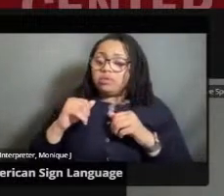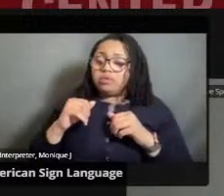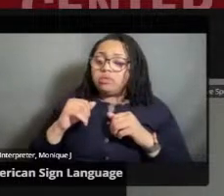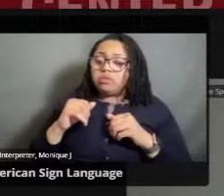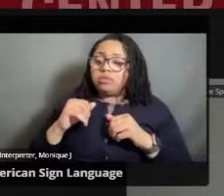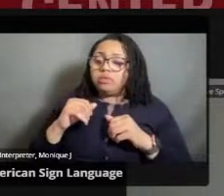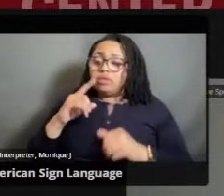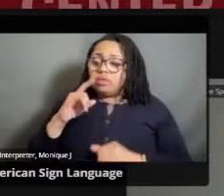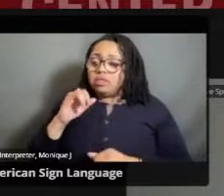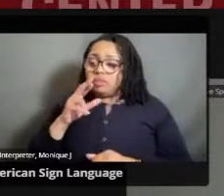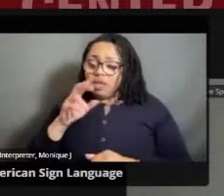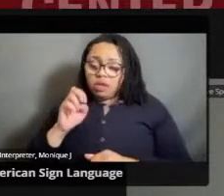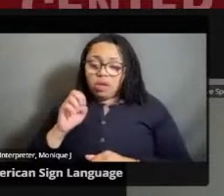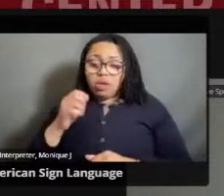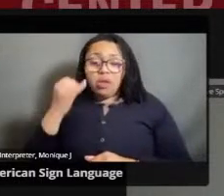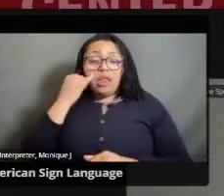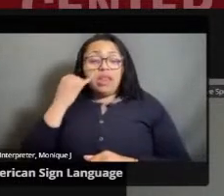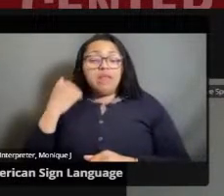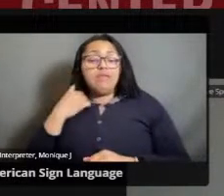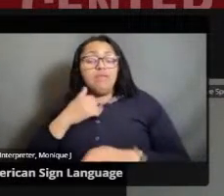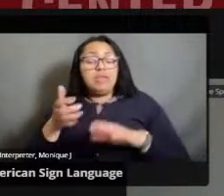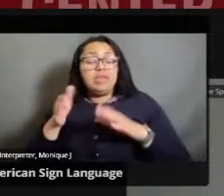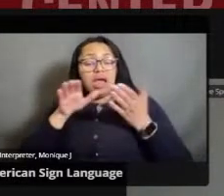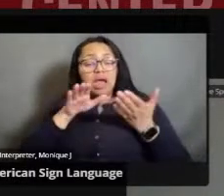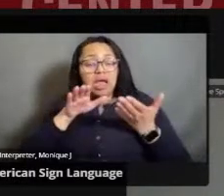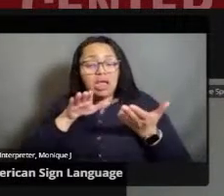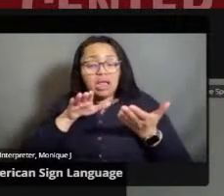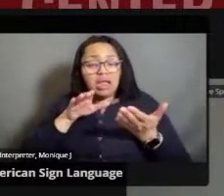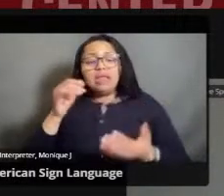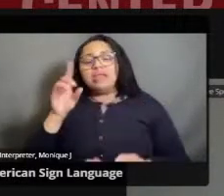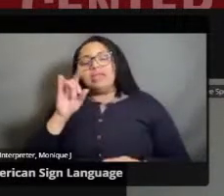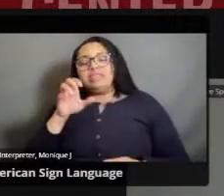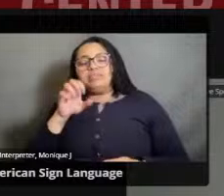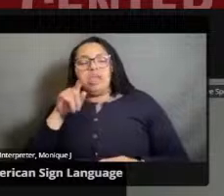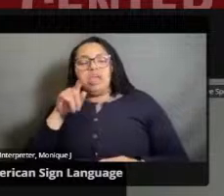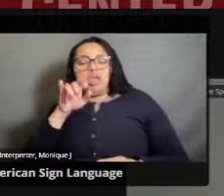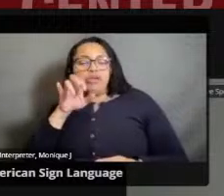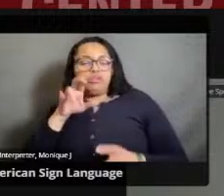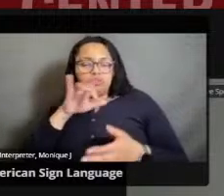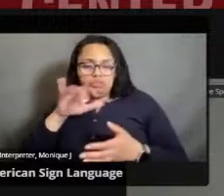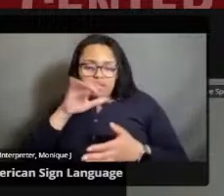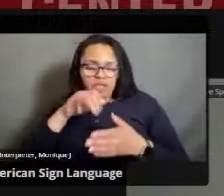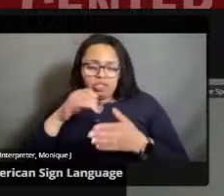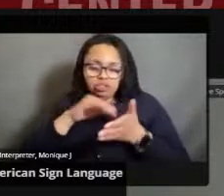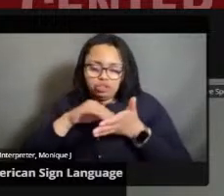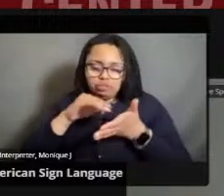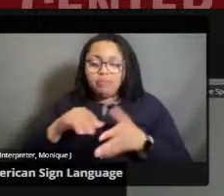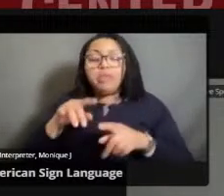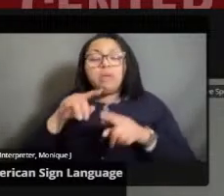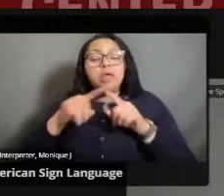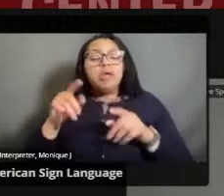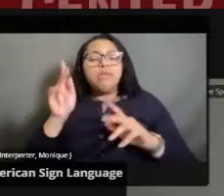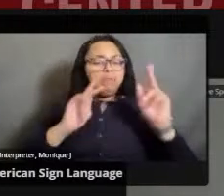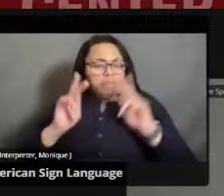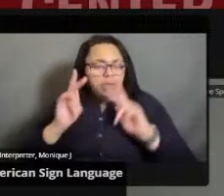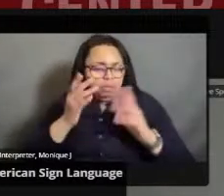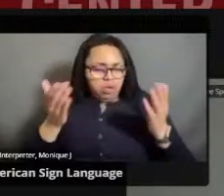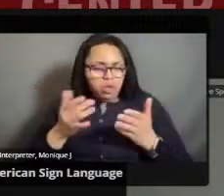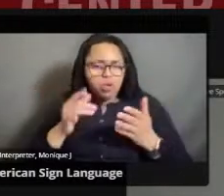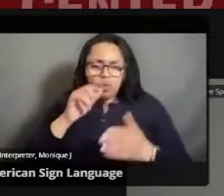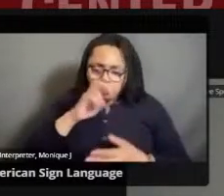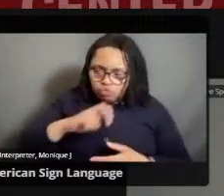And if we die to speak on our behalf, there were people here who dreamt of travel and love and life and other